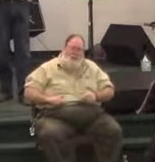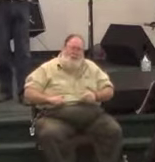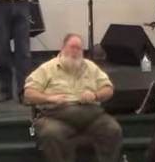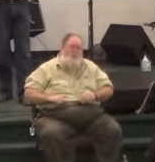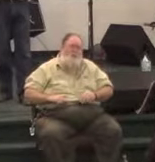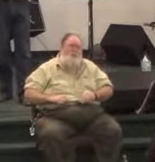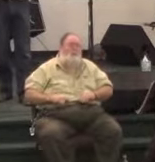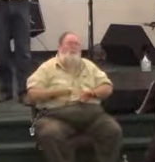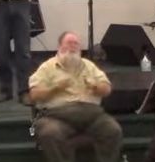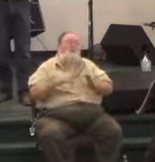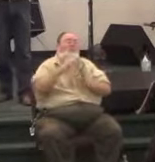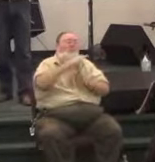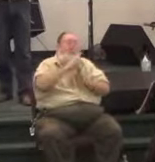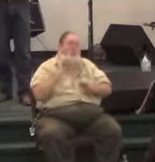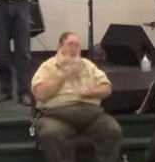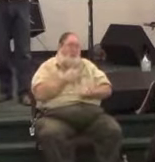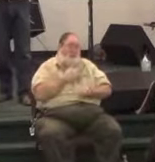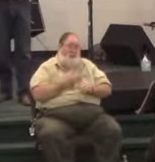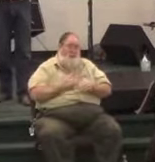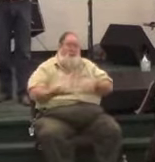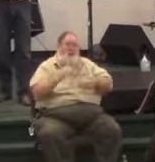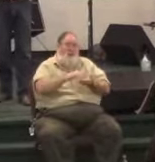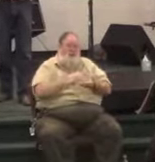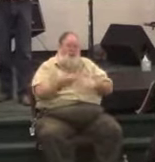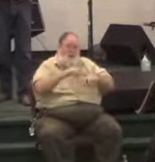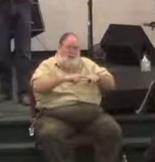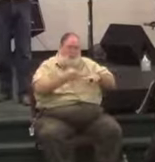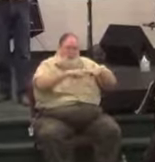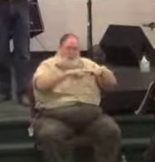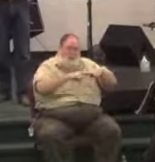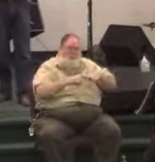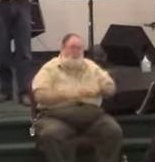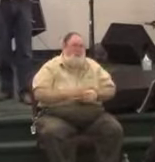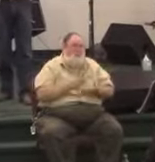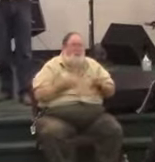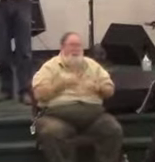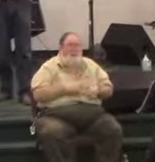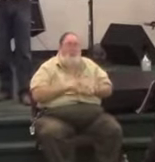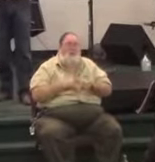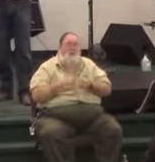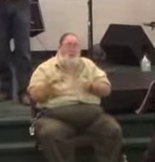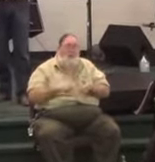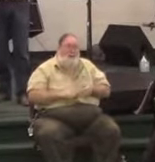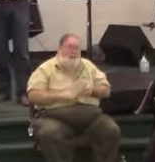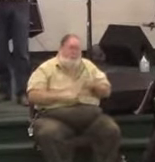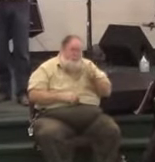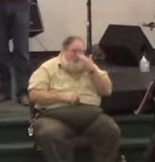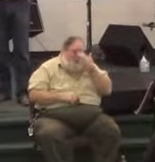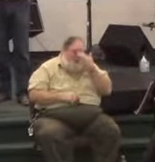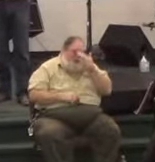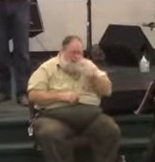our increase. Now, some of us get a check every week, some every 2 weeks, some of us are monthly, some of us are on commission.